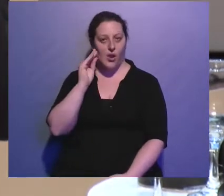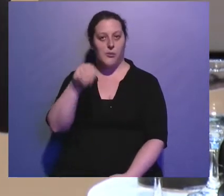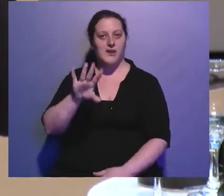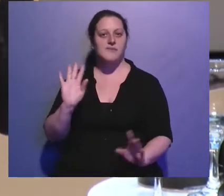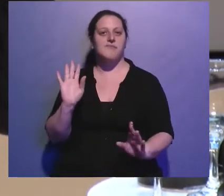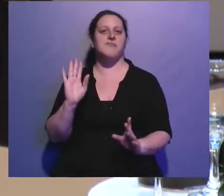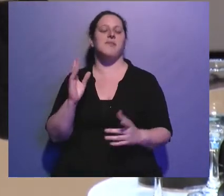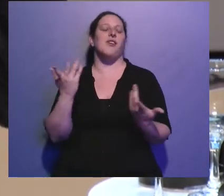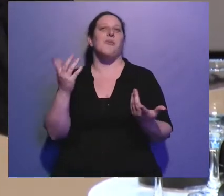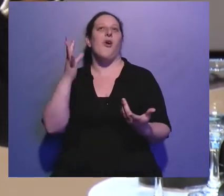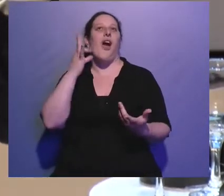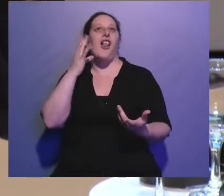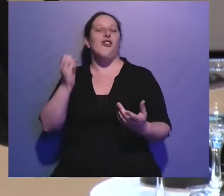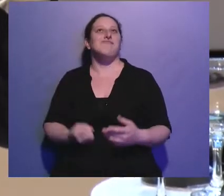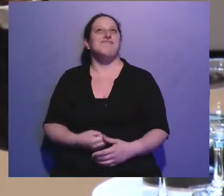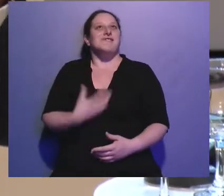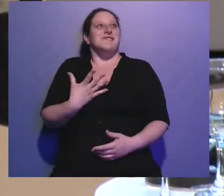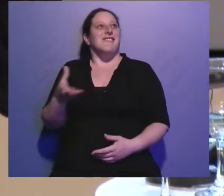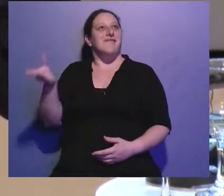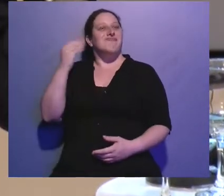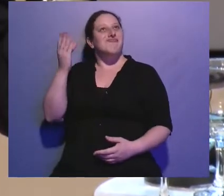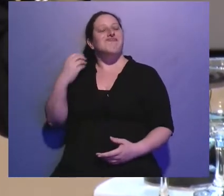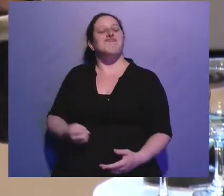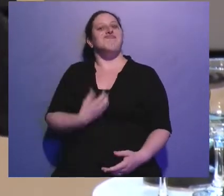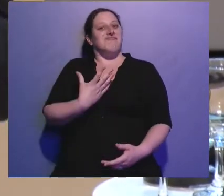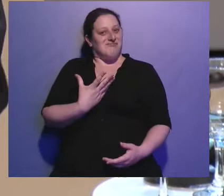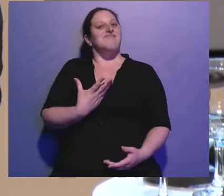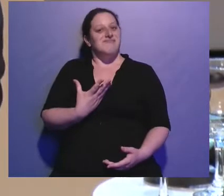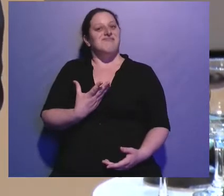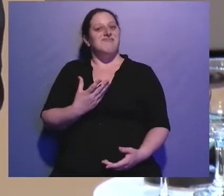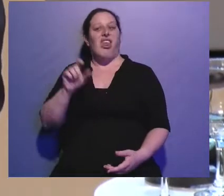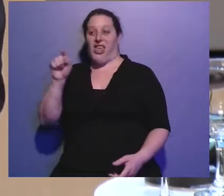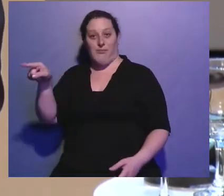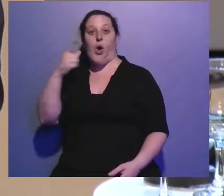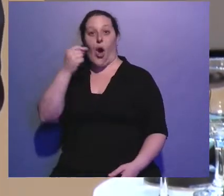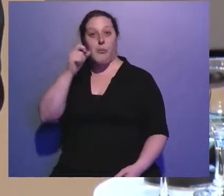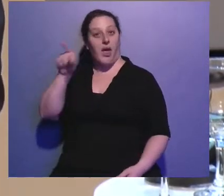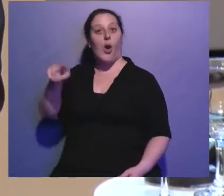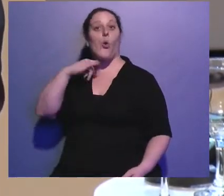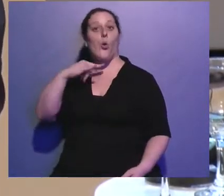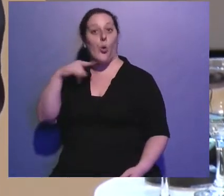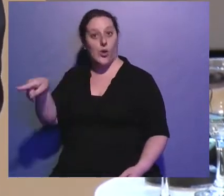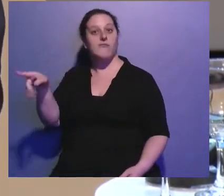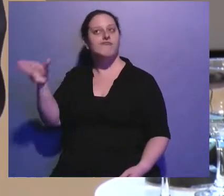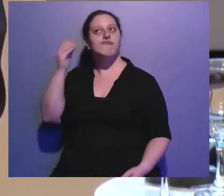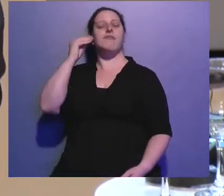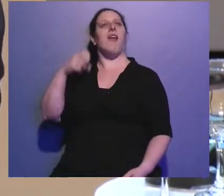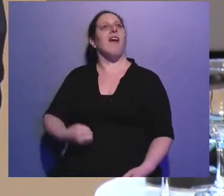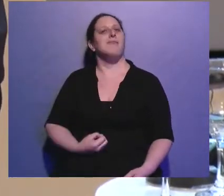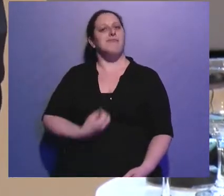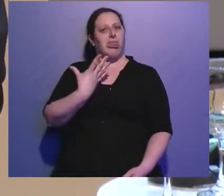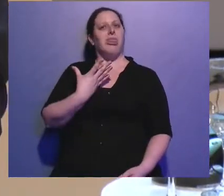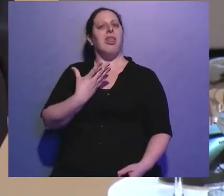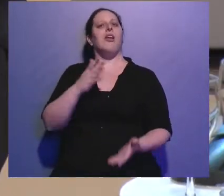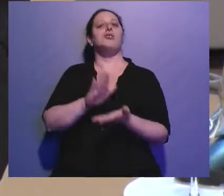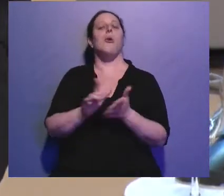Before answering your question, I wanted to make a follow-up comment on what our colleague